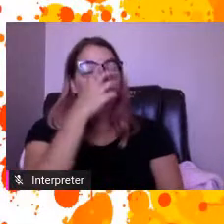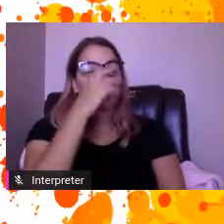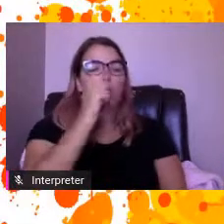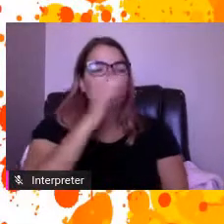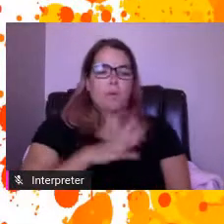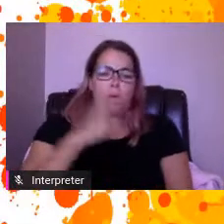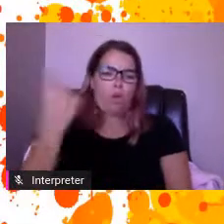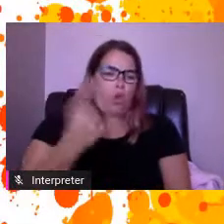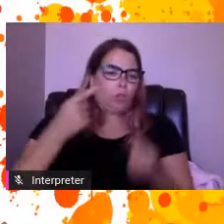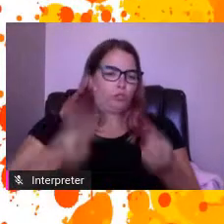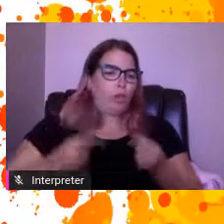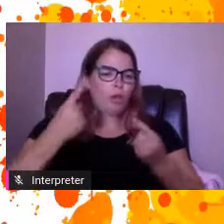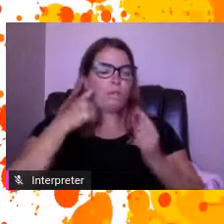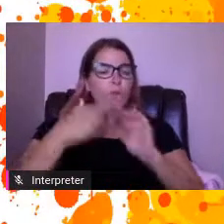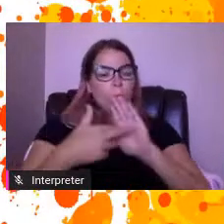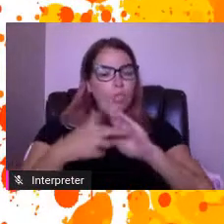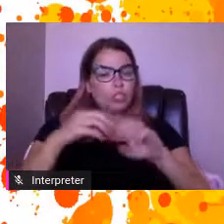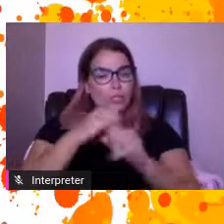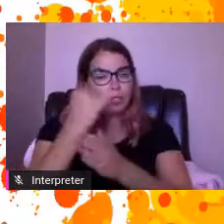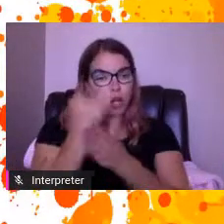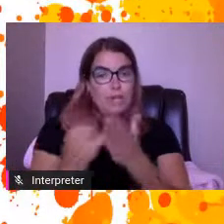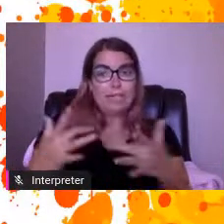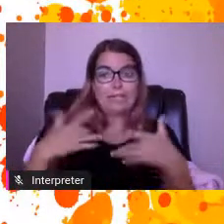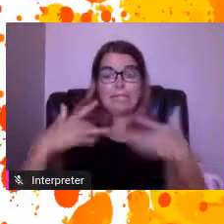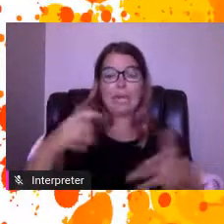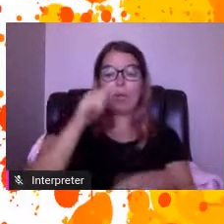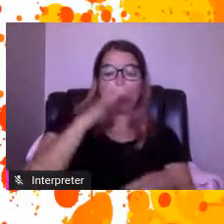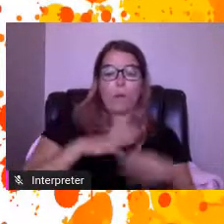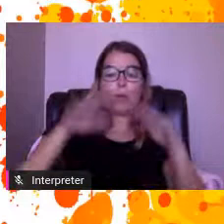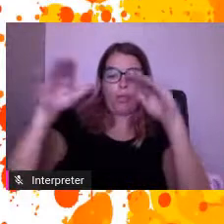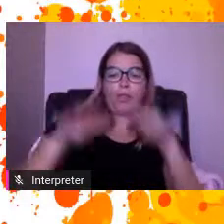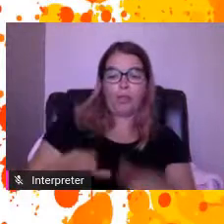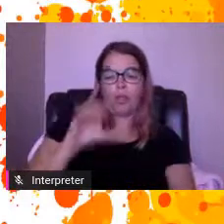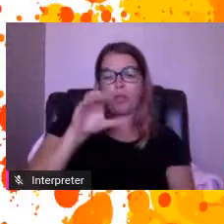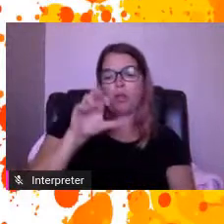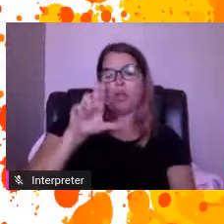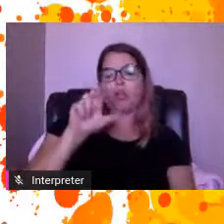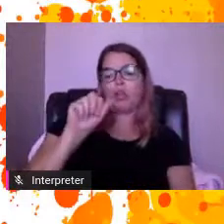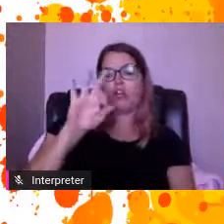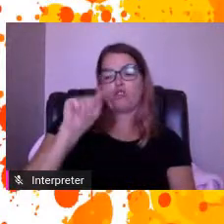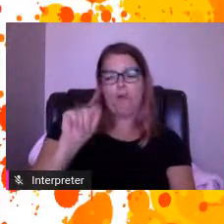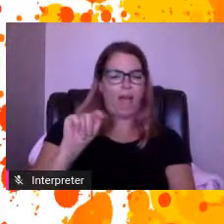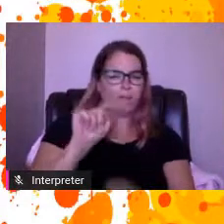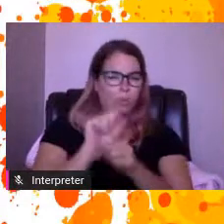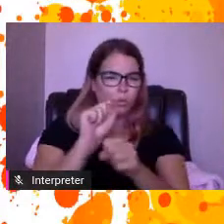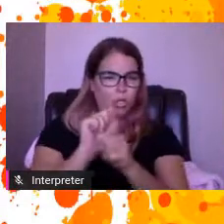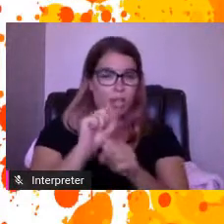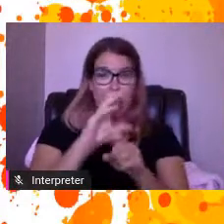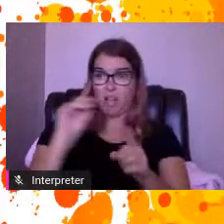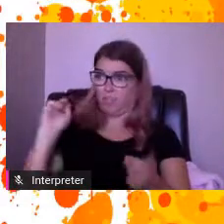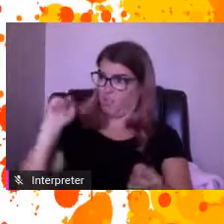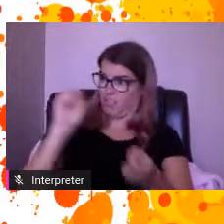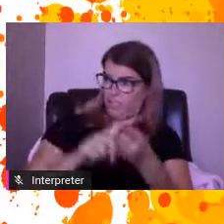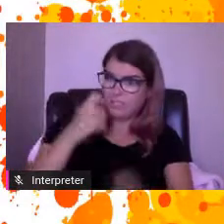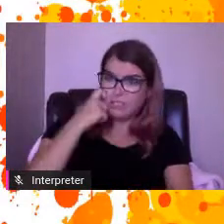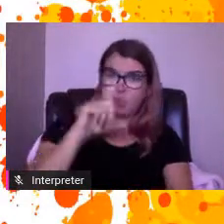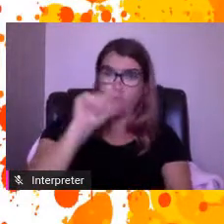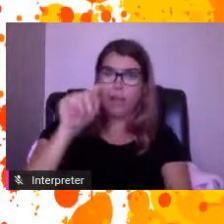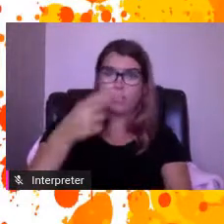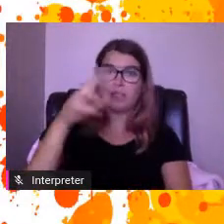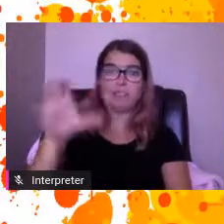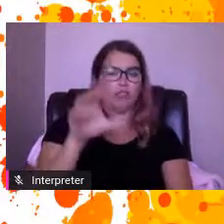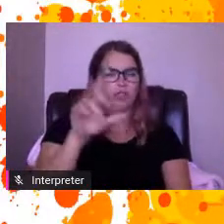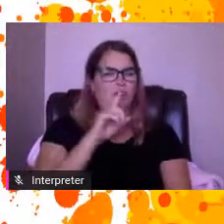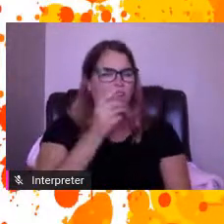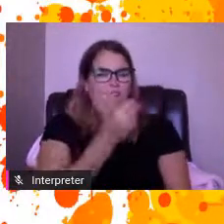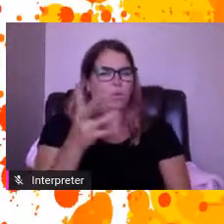arts. Traditionally, women were usually relegated to craft work, and until the 20th century, there were very few women working as professional artists.